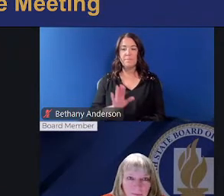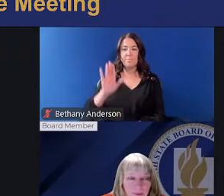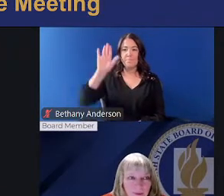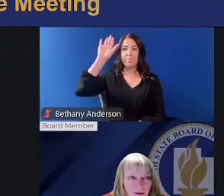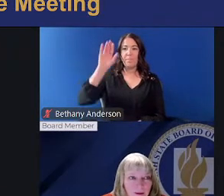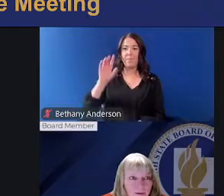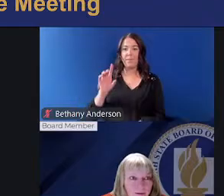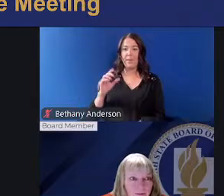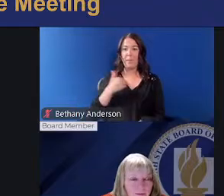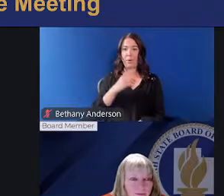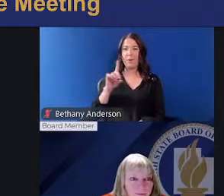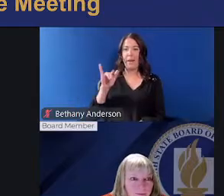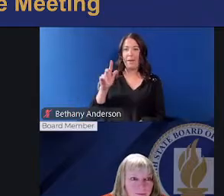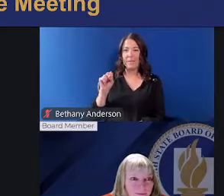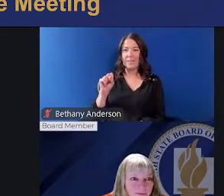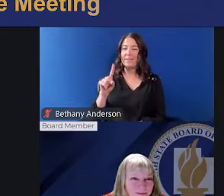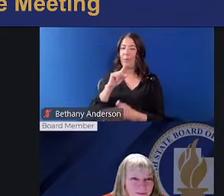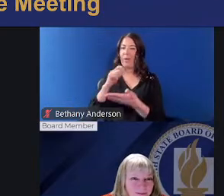That's really helpful. Thank you.